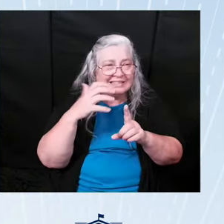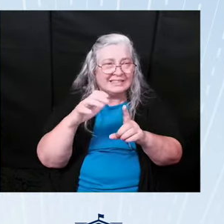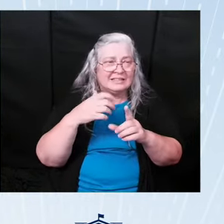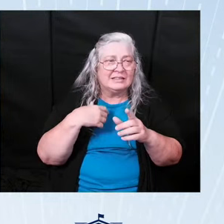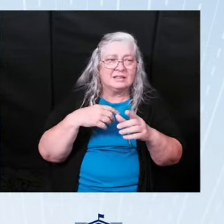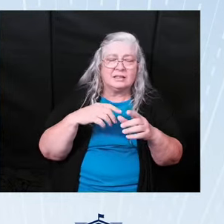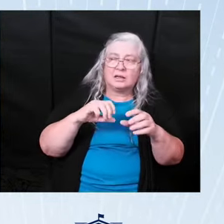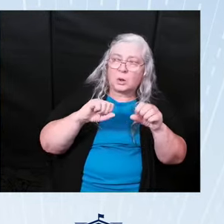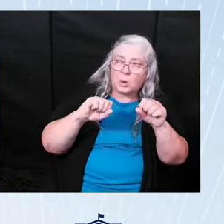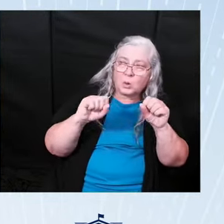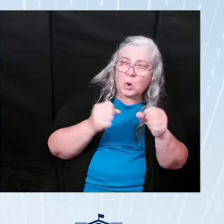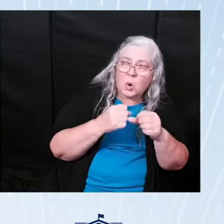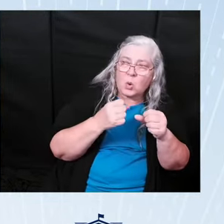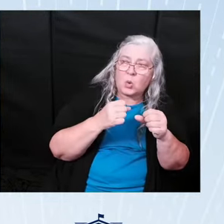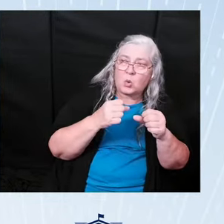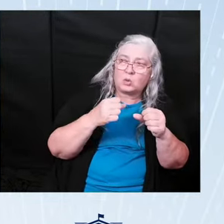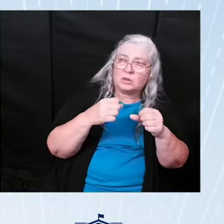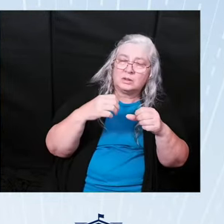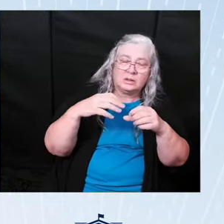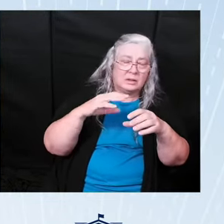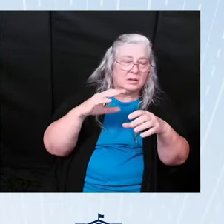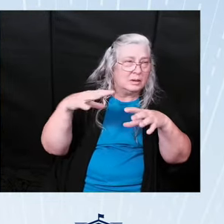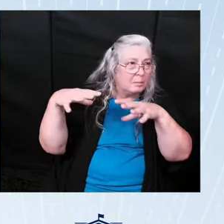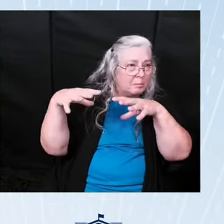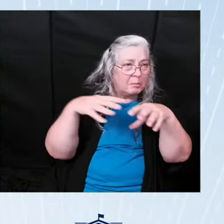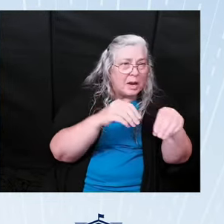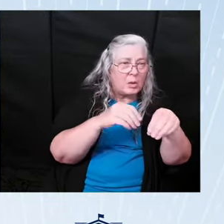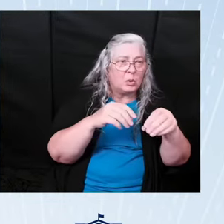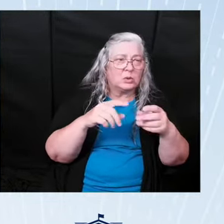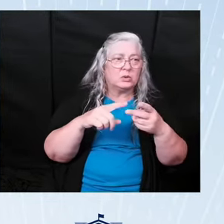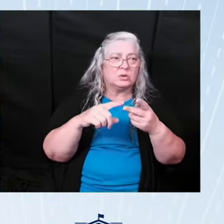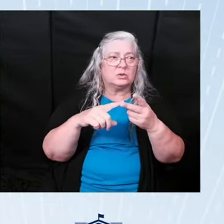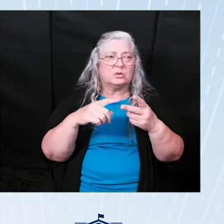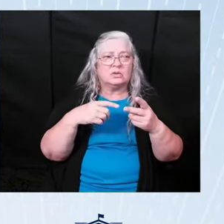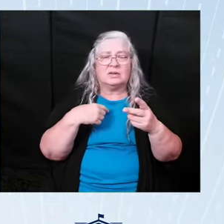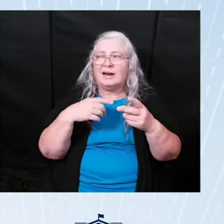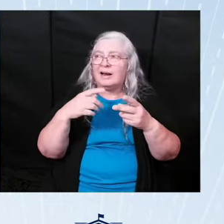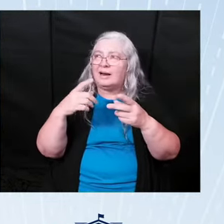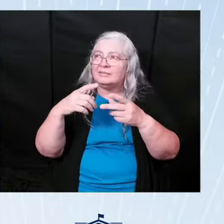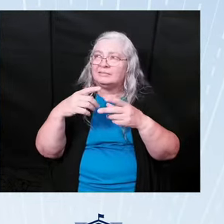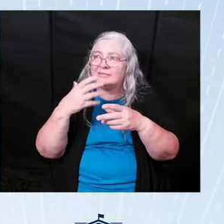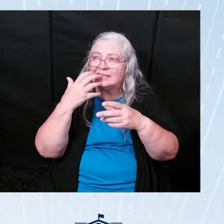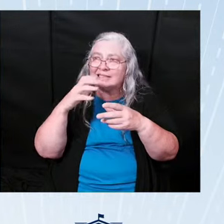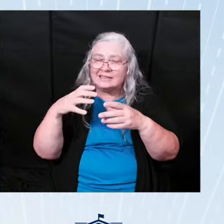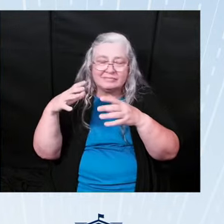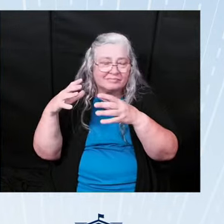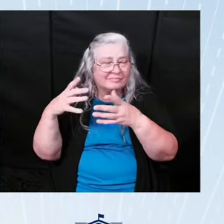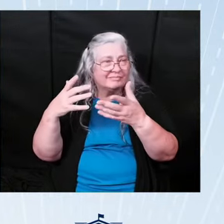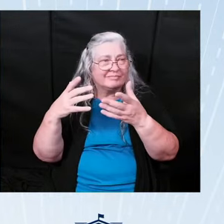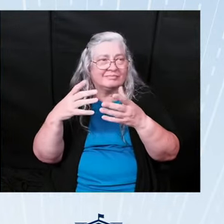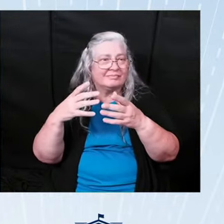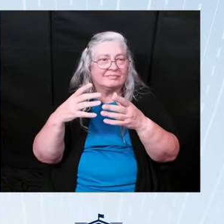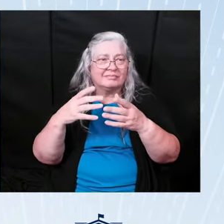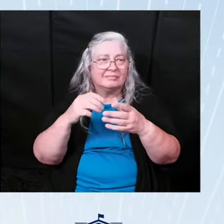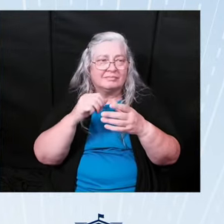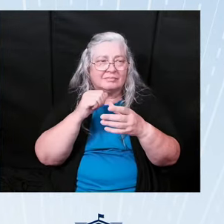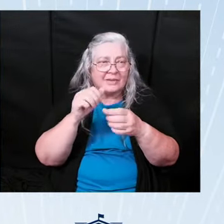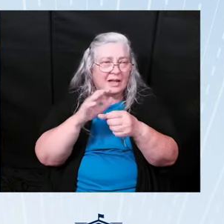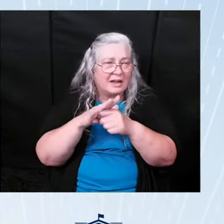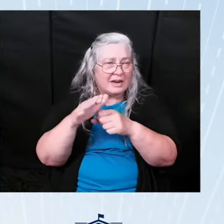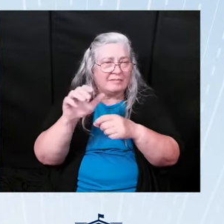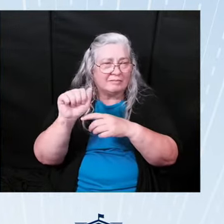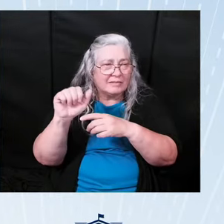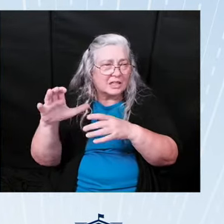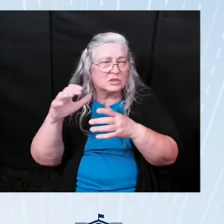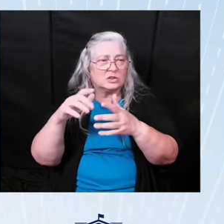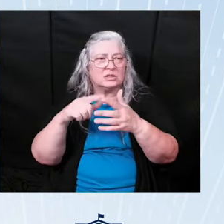the door in the weatherization industry and equipped me with the skills I need to secure a current position as a weatherization auditor